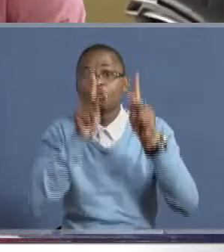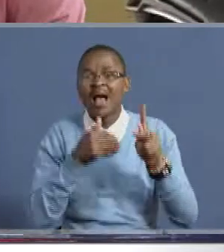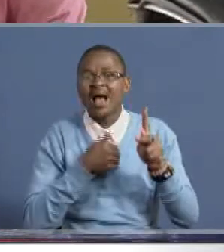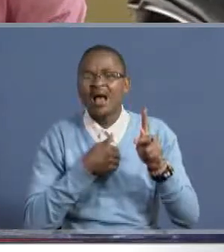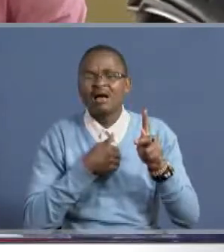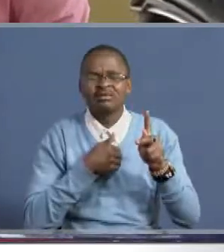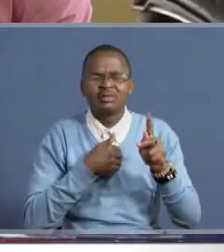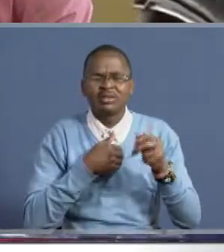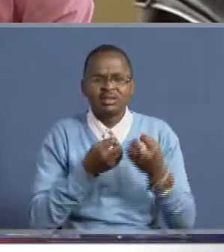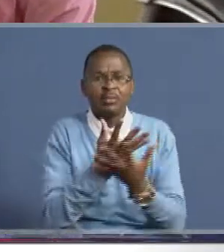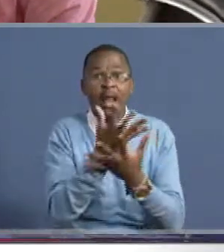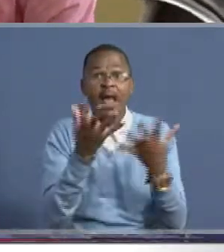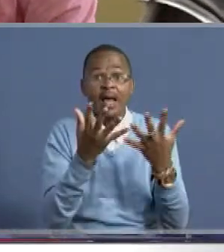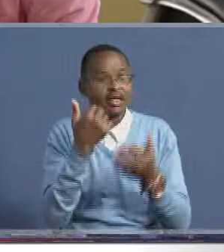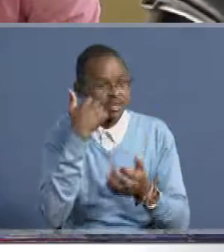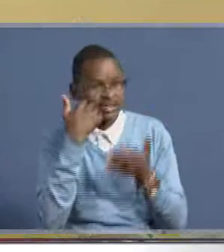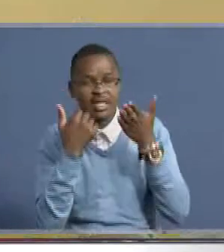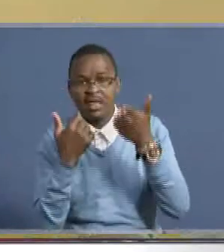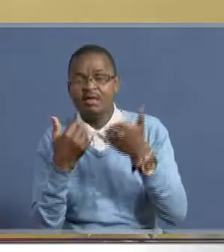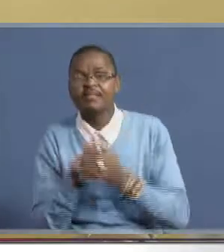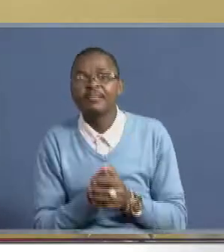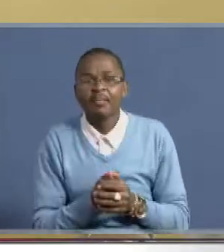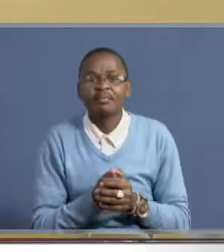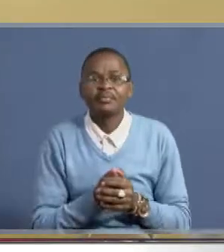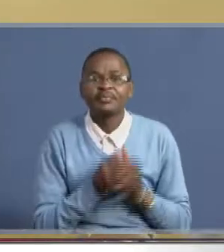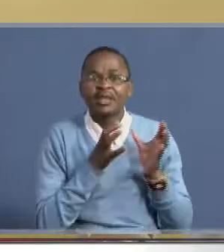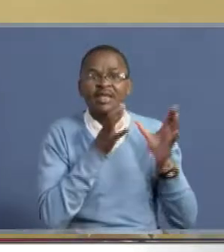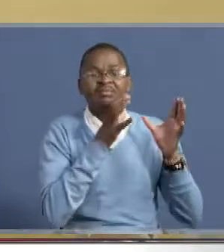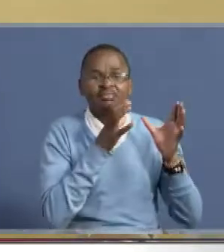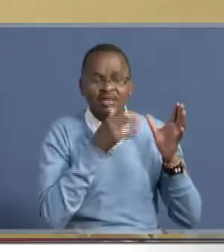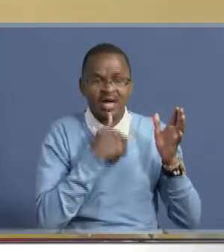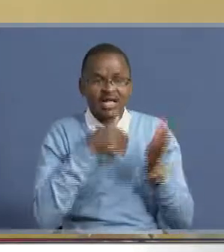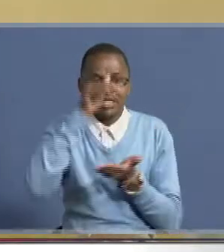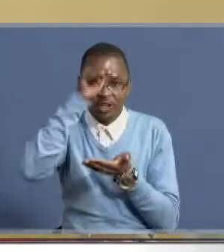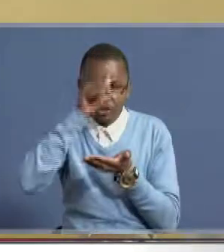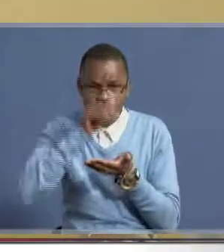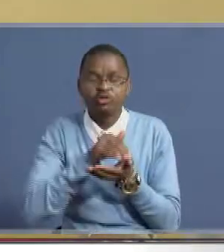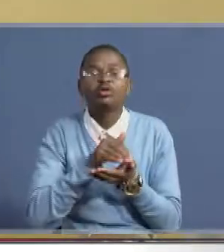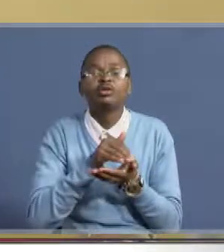of communicable diseases and other infectious diseases. The burden has somehow reduced